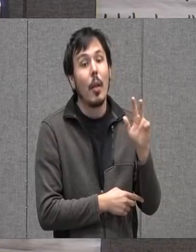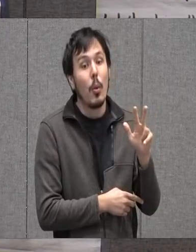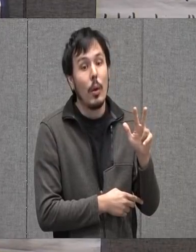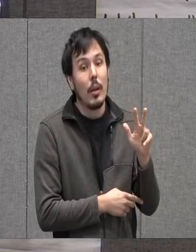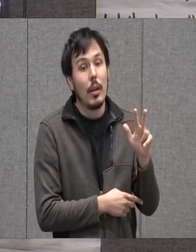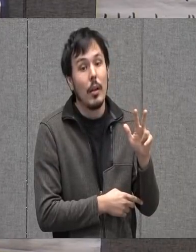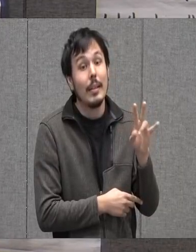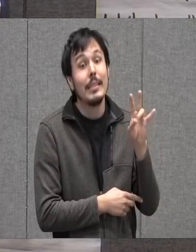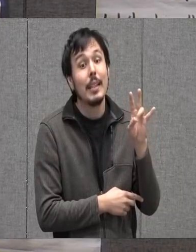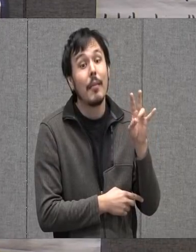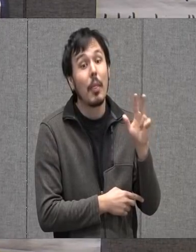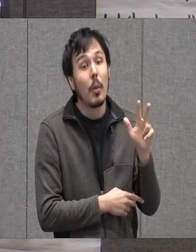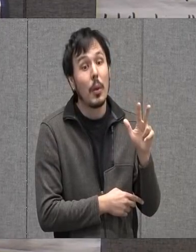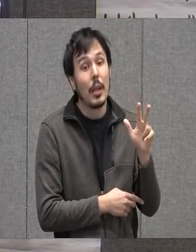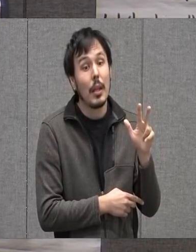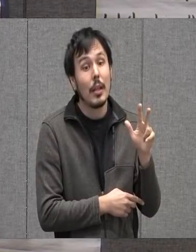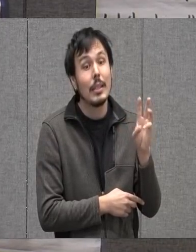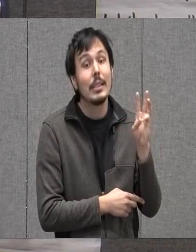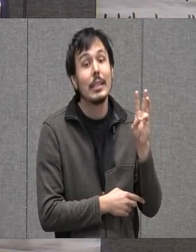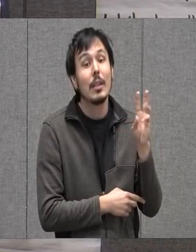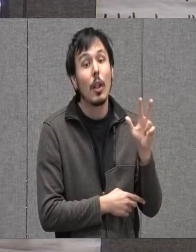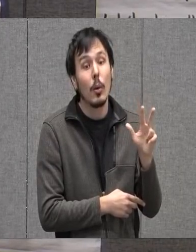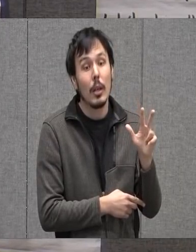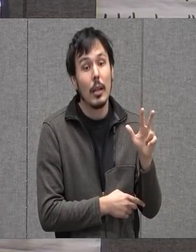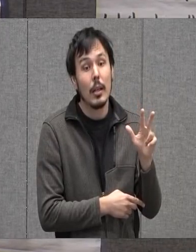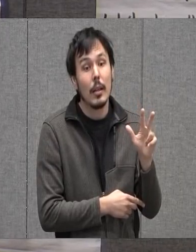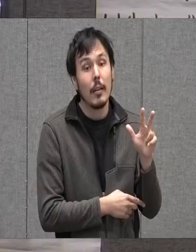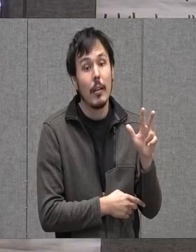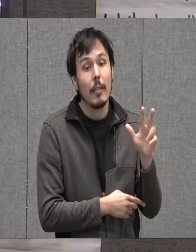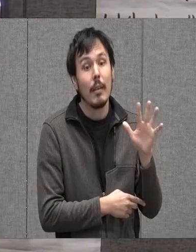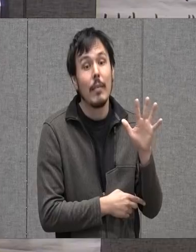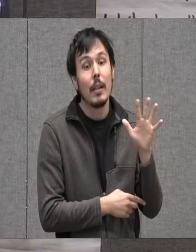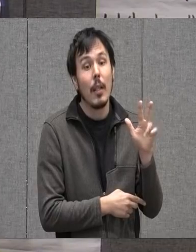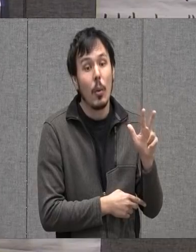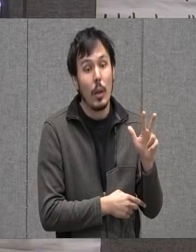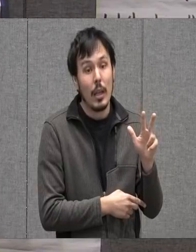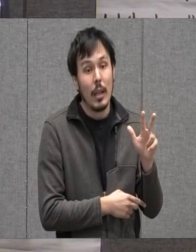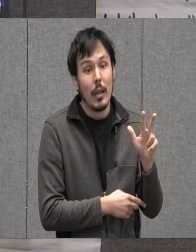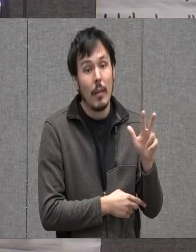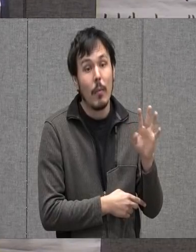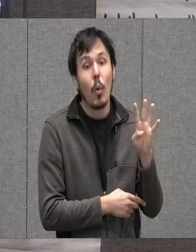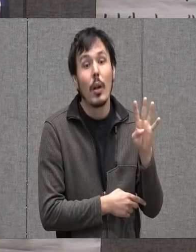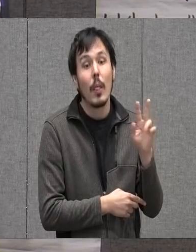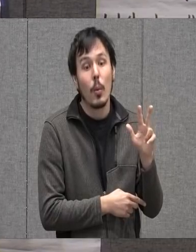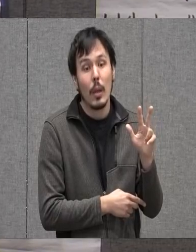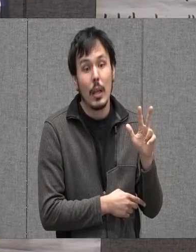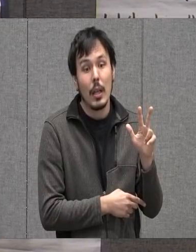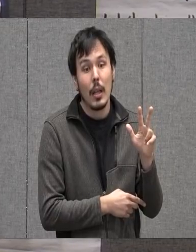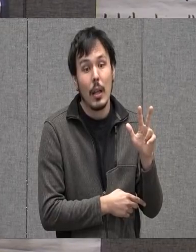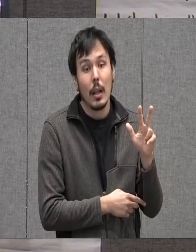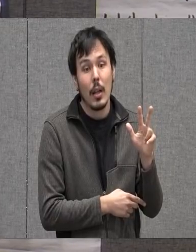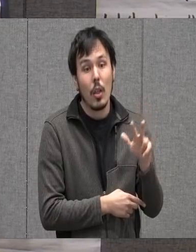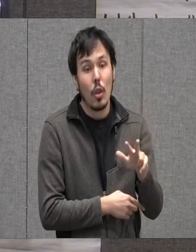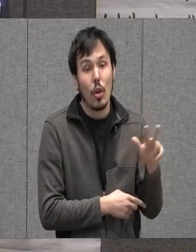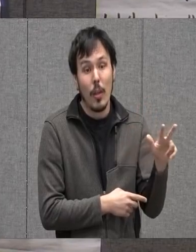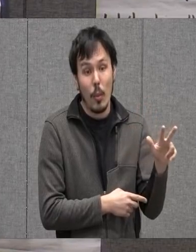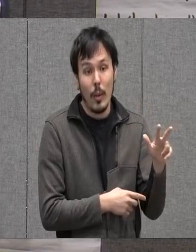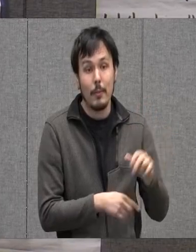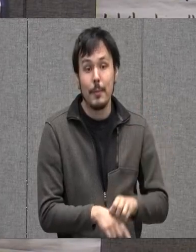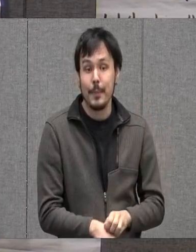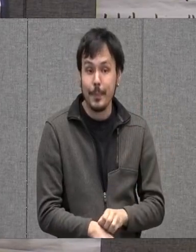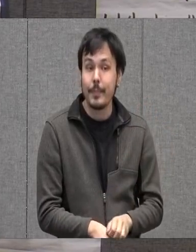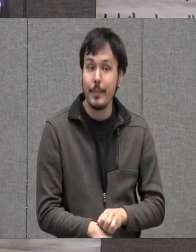83, 73, 63, 53, 43,